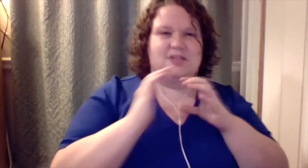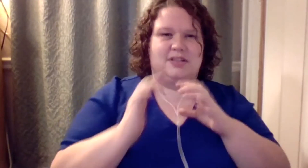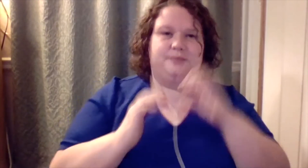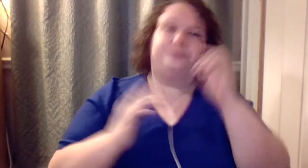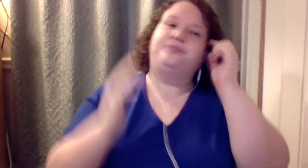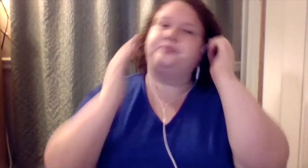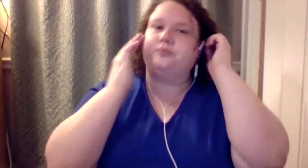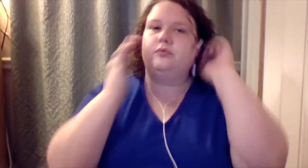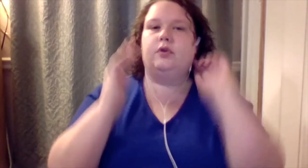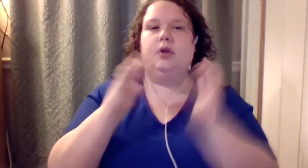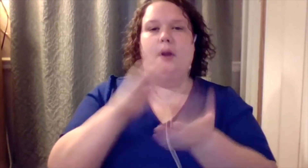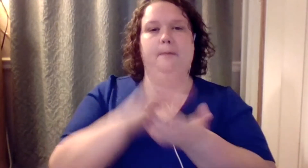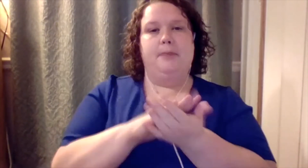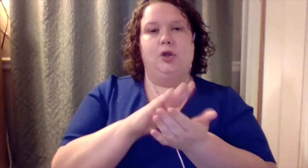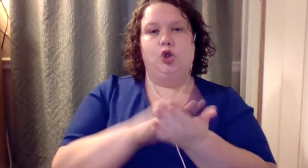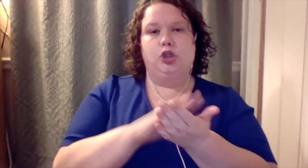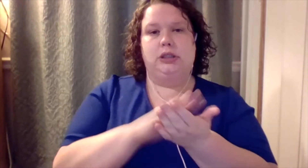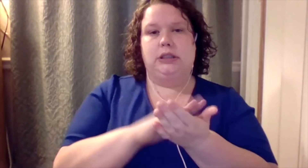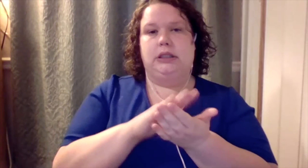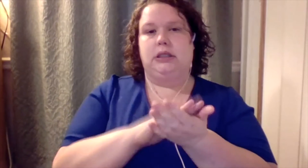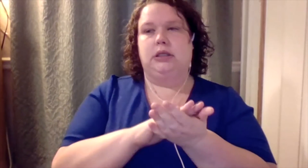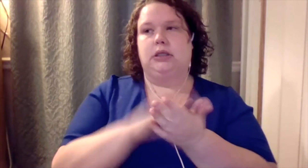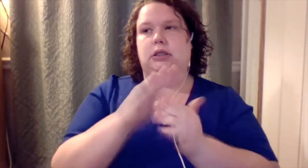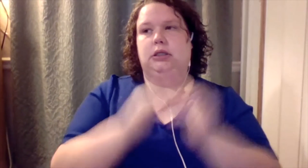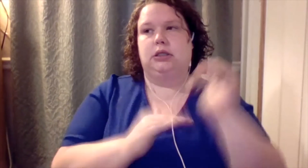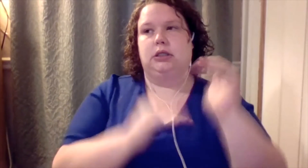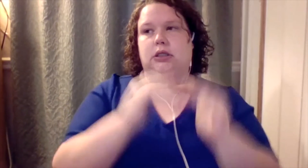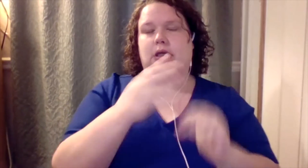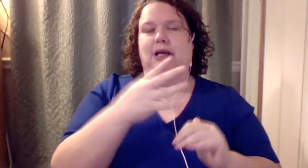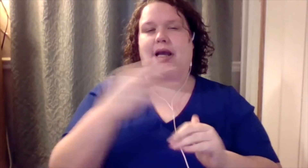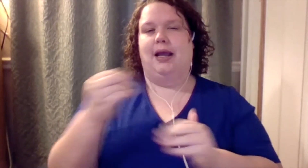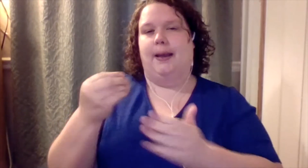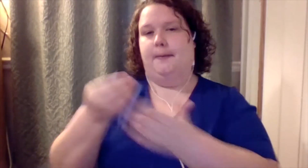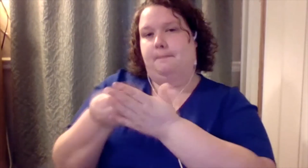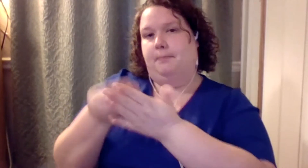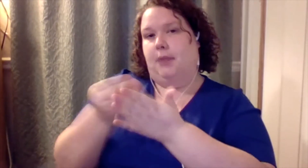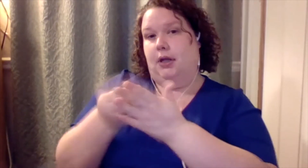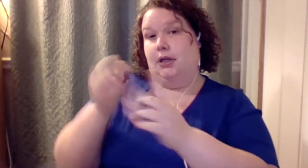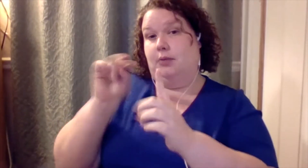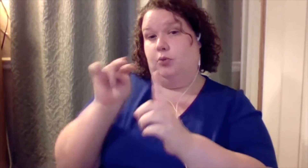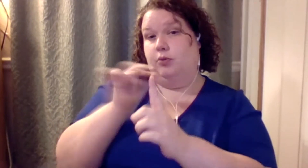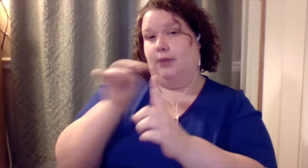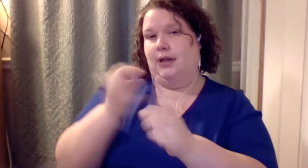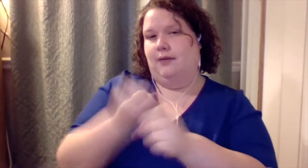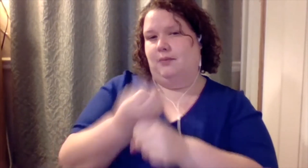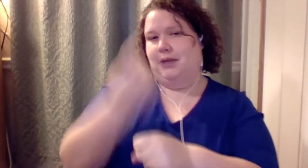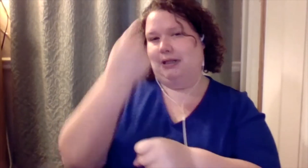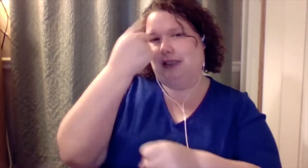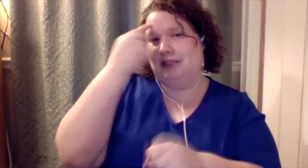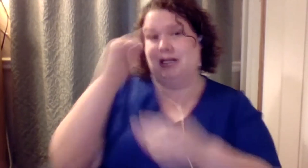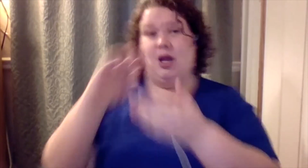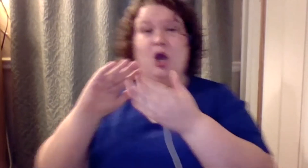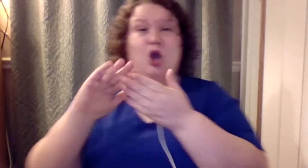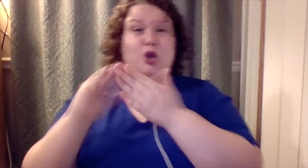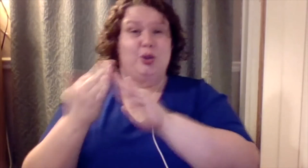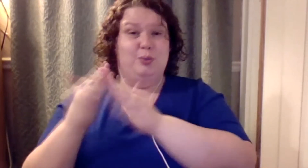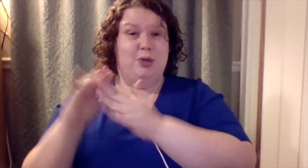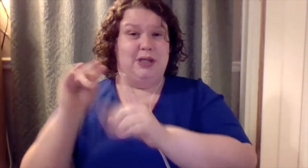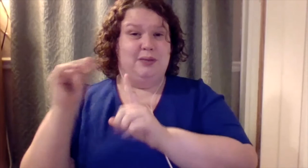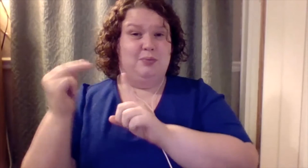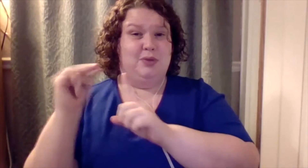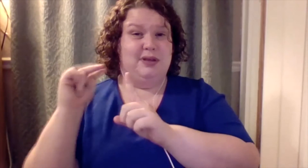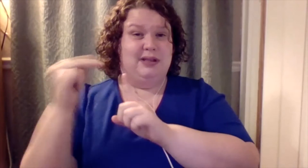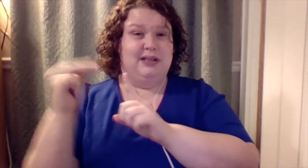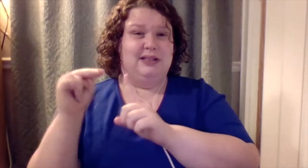facilities and a financial perspective, they make sense. But from a community perspective, we're missing the boat